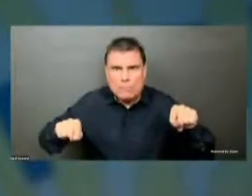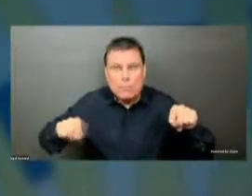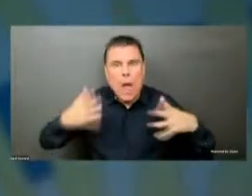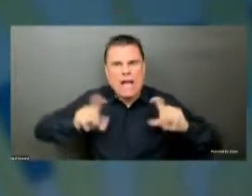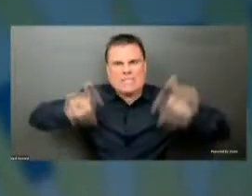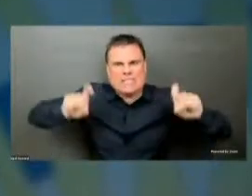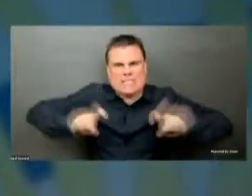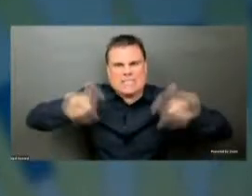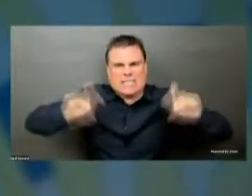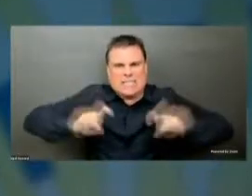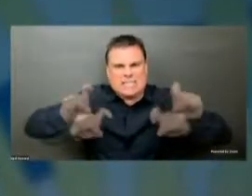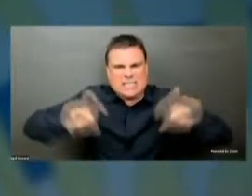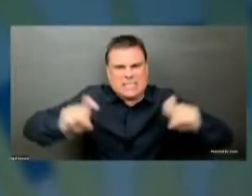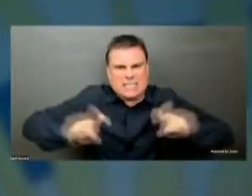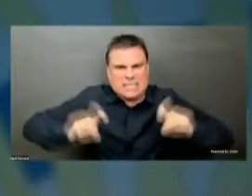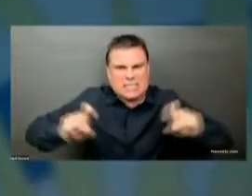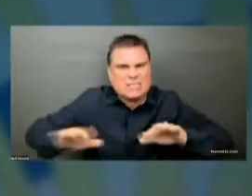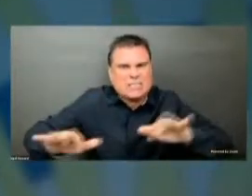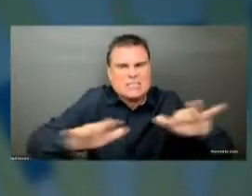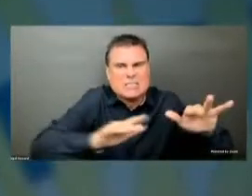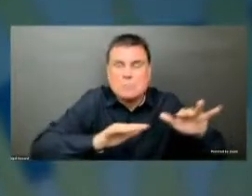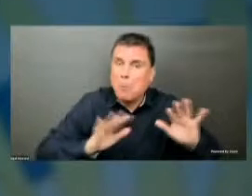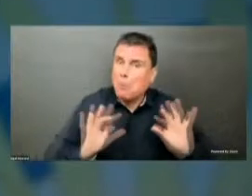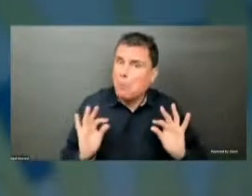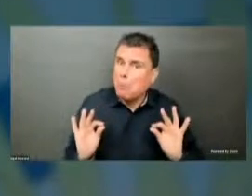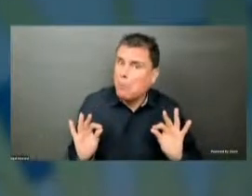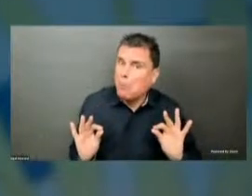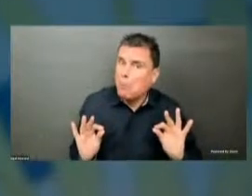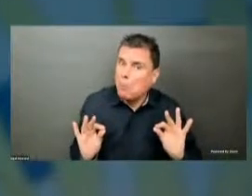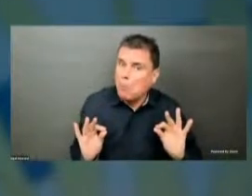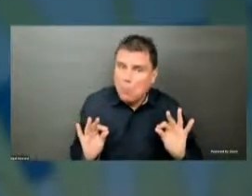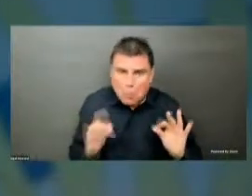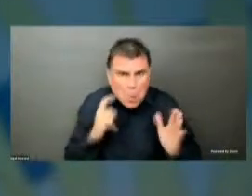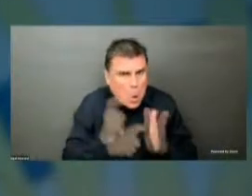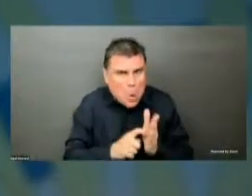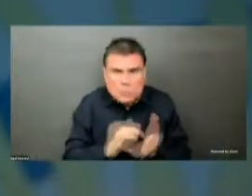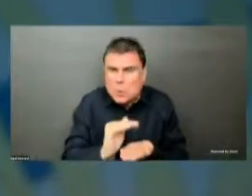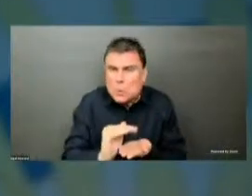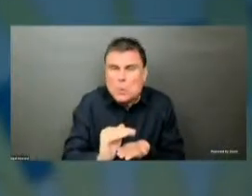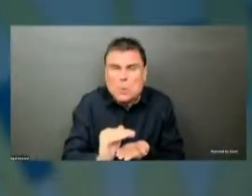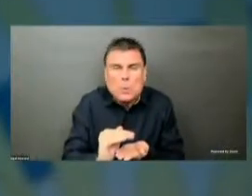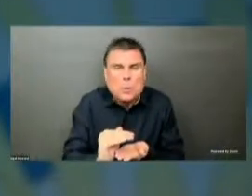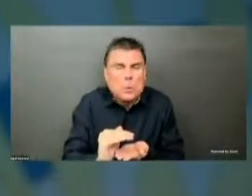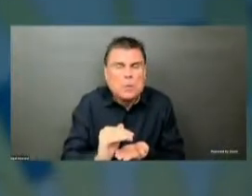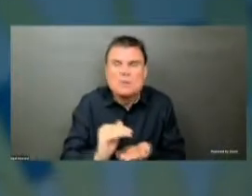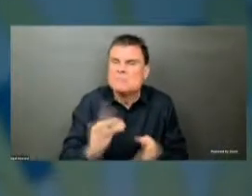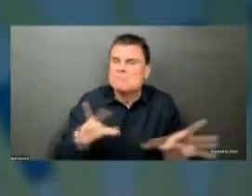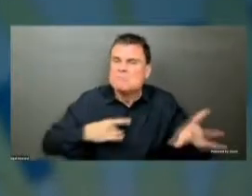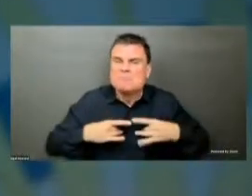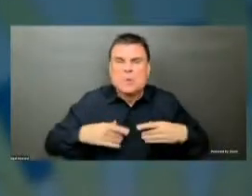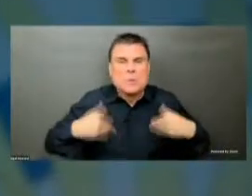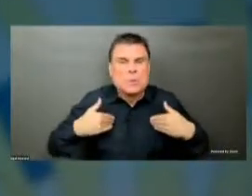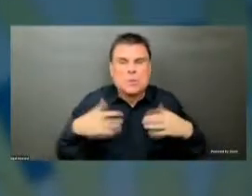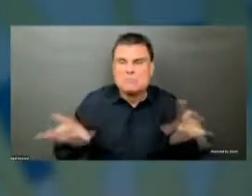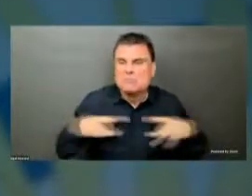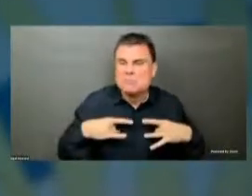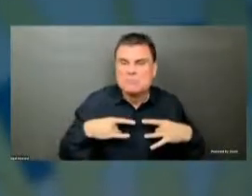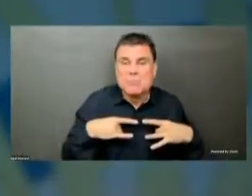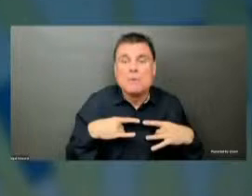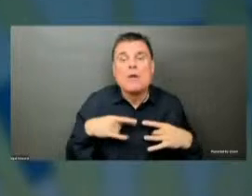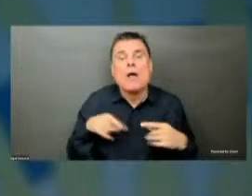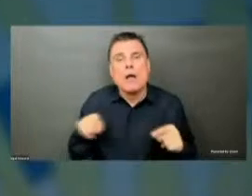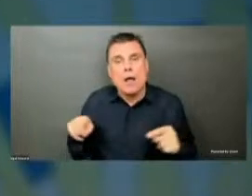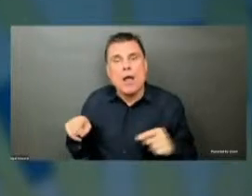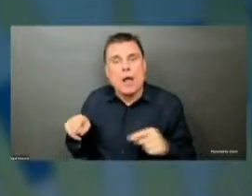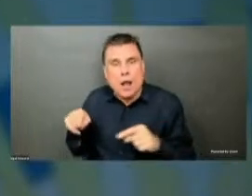the positivity rates were very low. They have come up in all age groups as our second wave progressed,